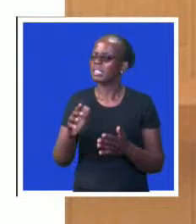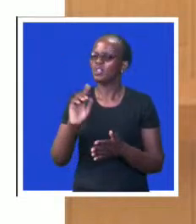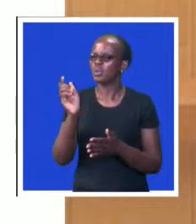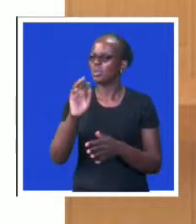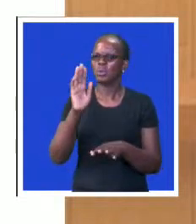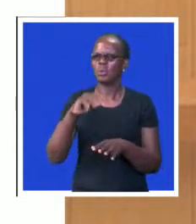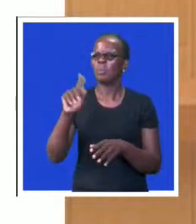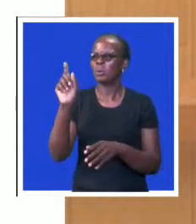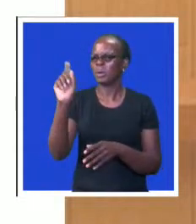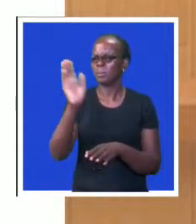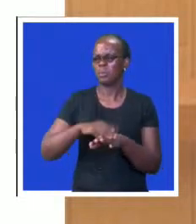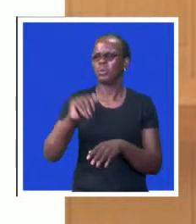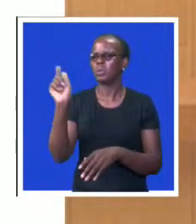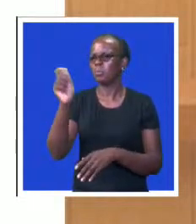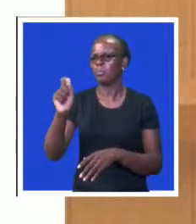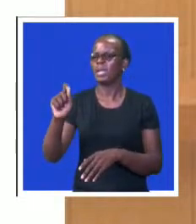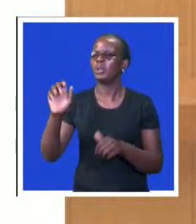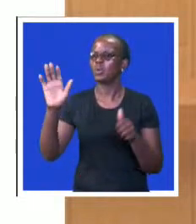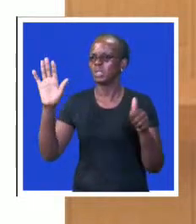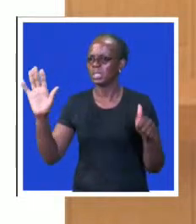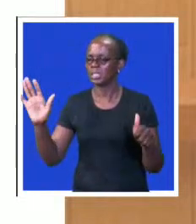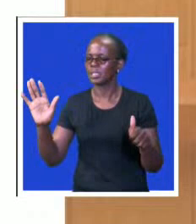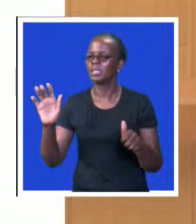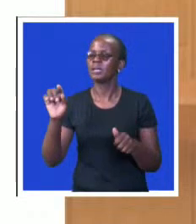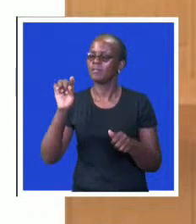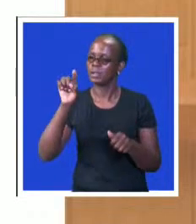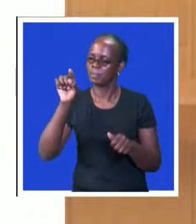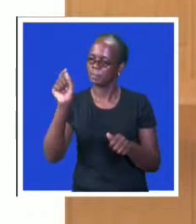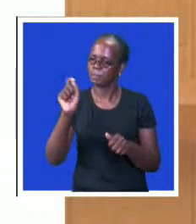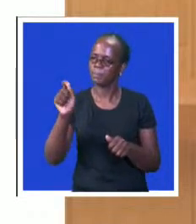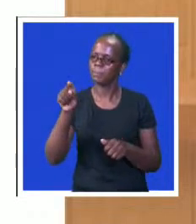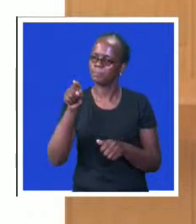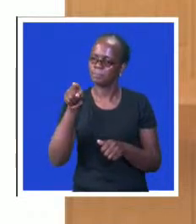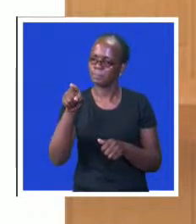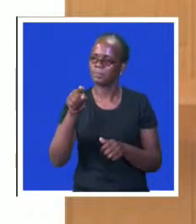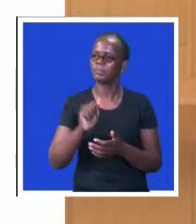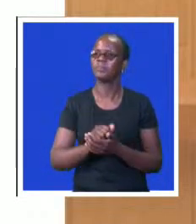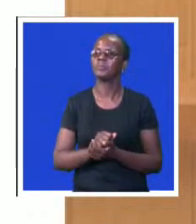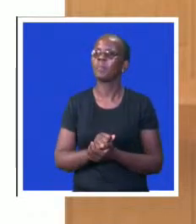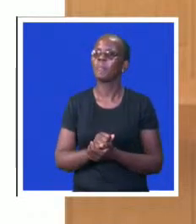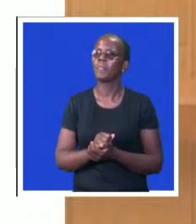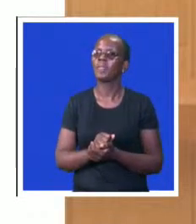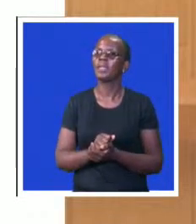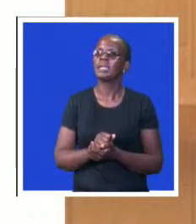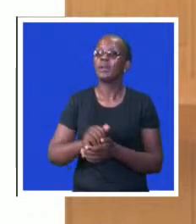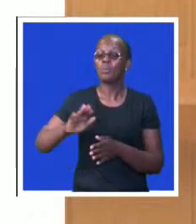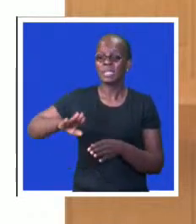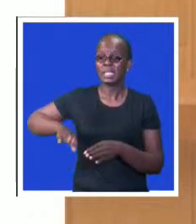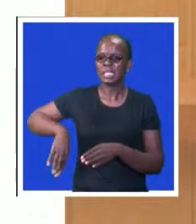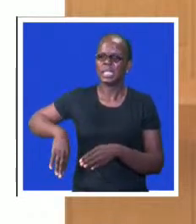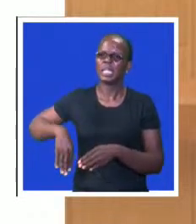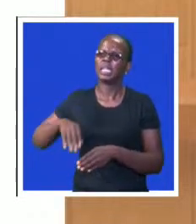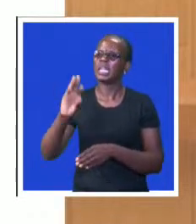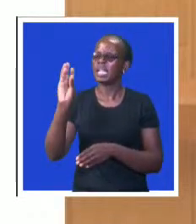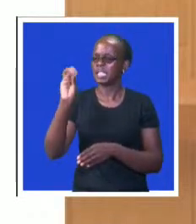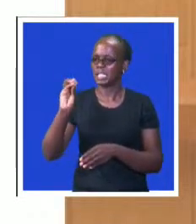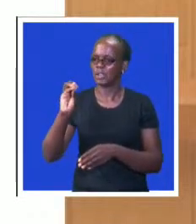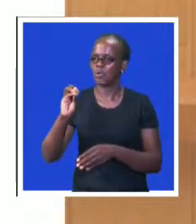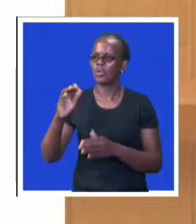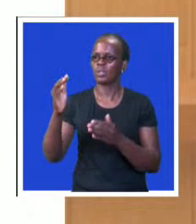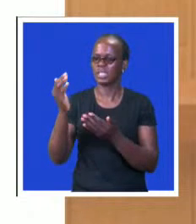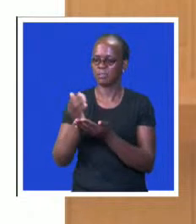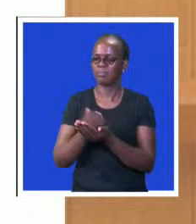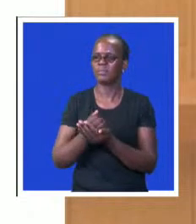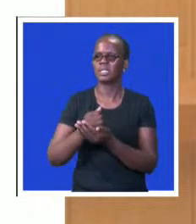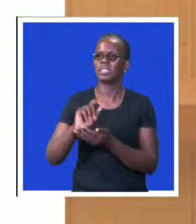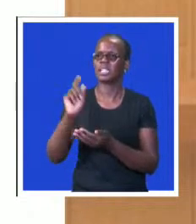no value. Now we are left with 0. Let us bring down our 0. 3